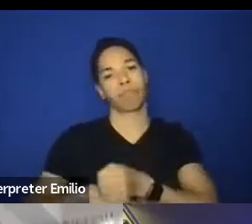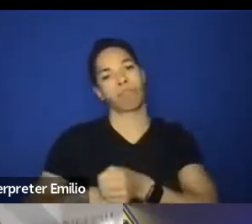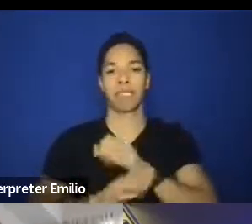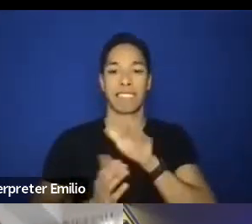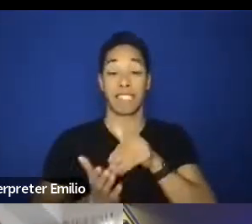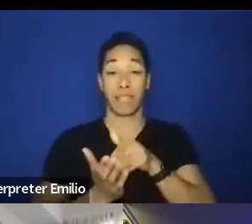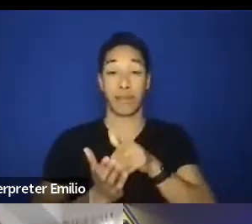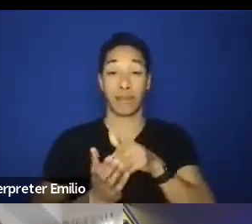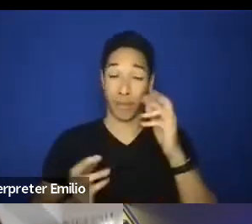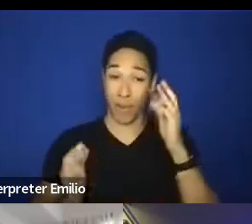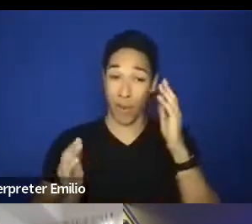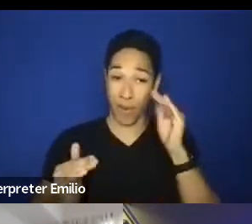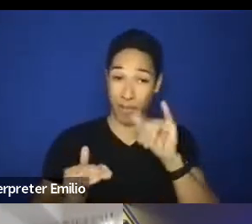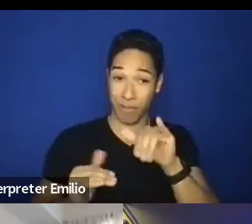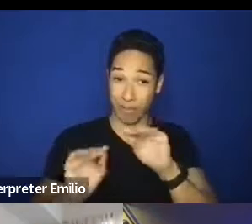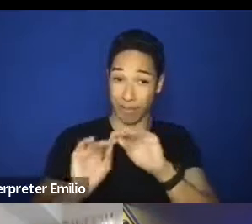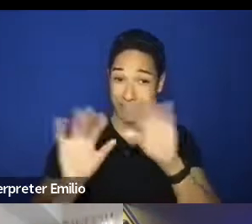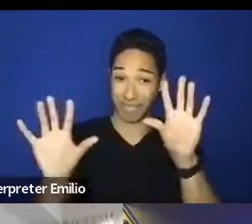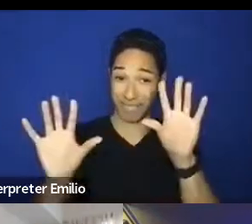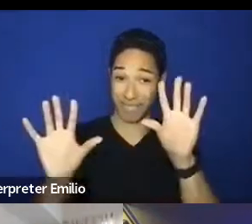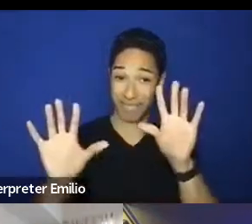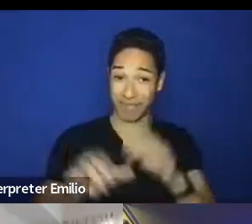makes sense. Yeah.